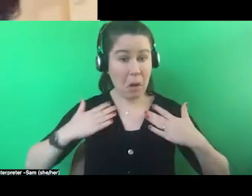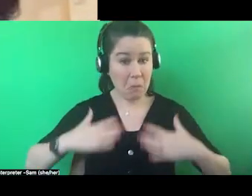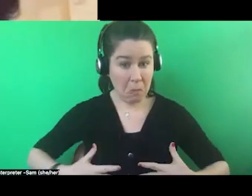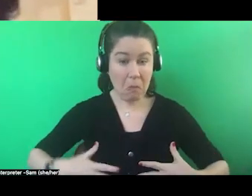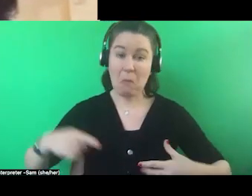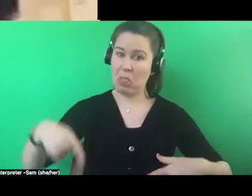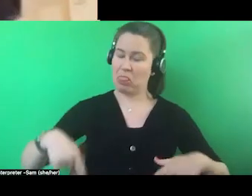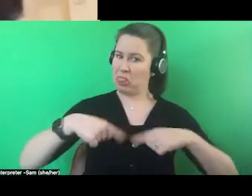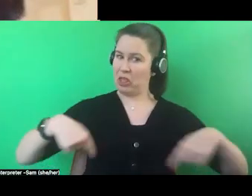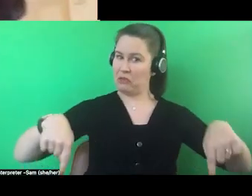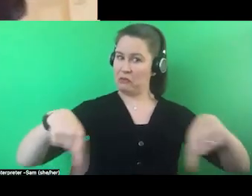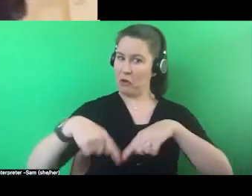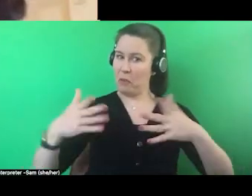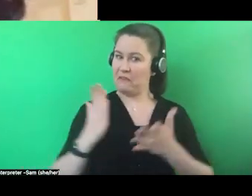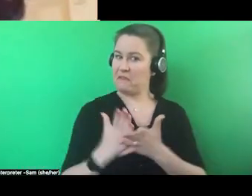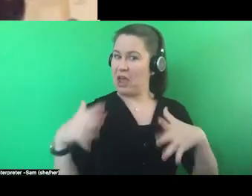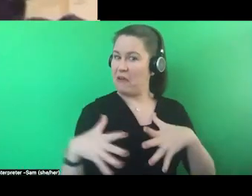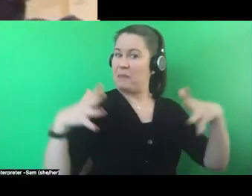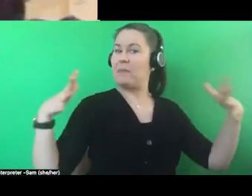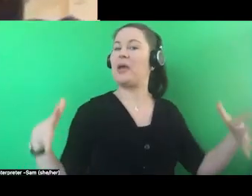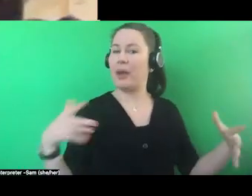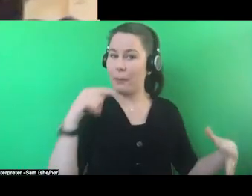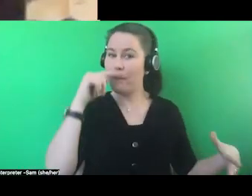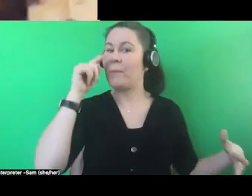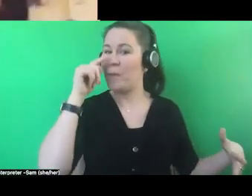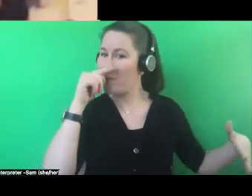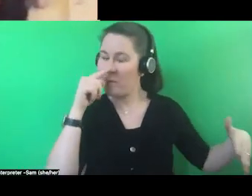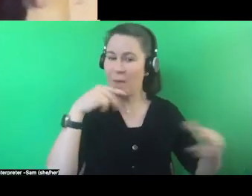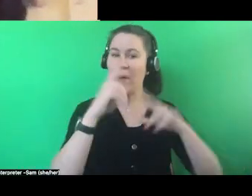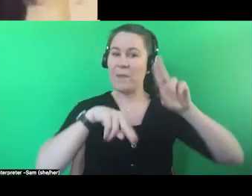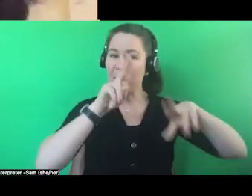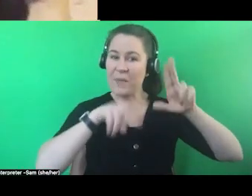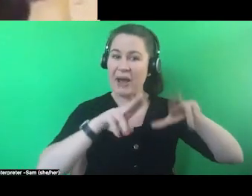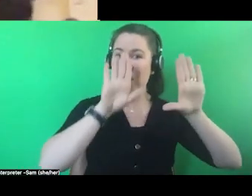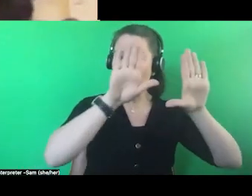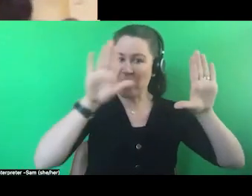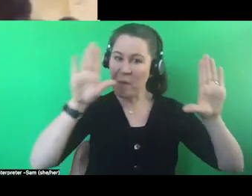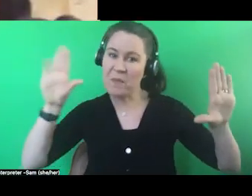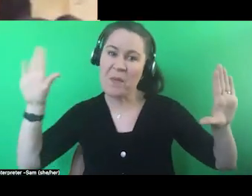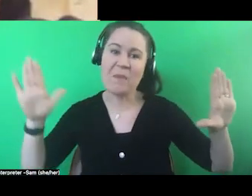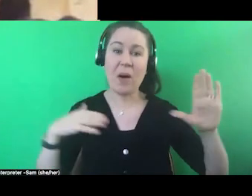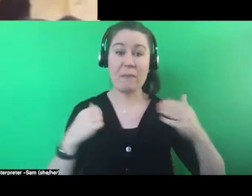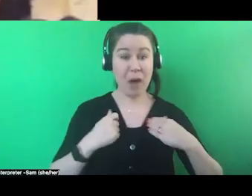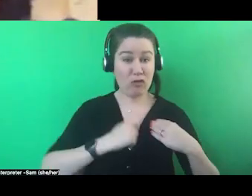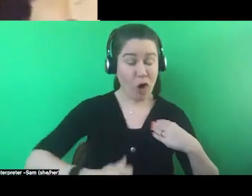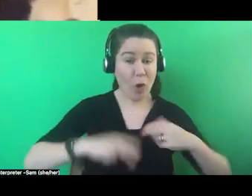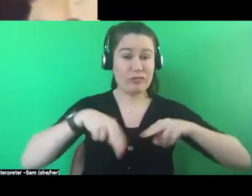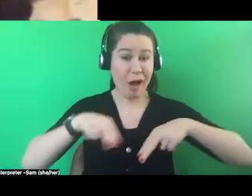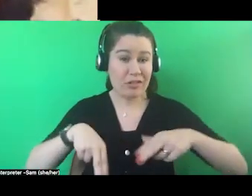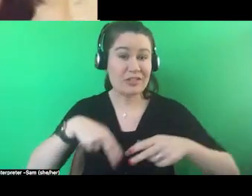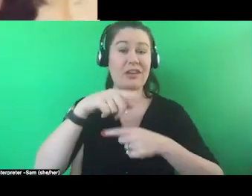is very big and very nice. There are paintings on the walls. I'm a dancer, a choreographer,